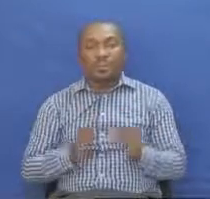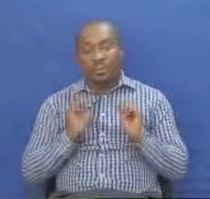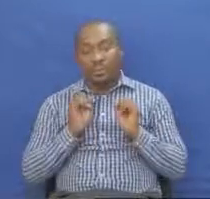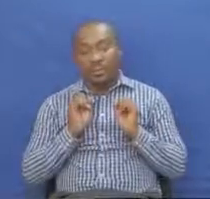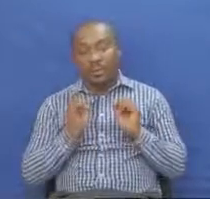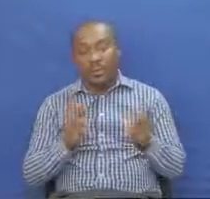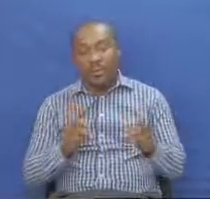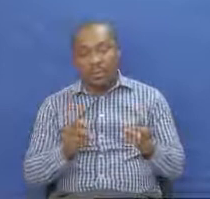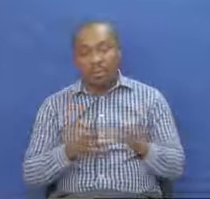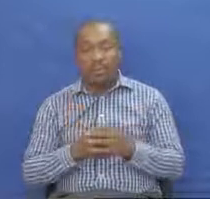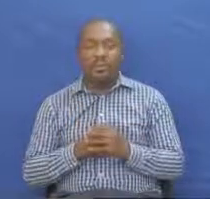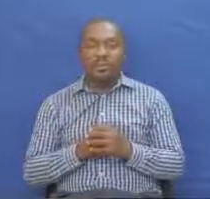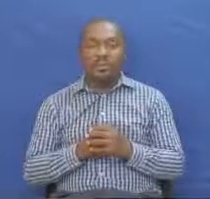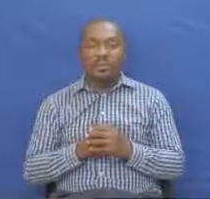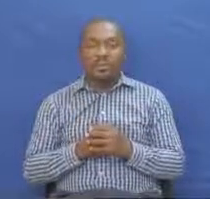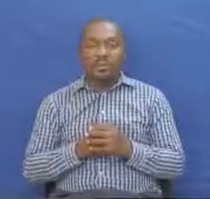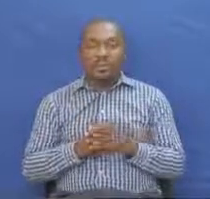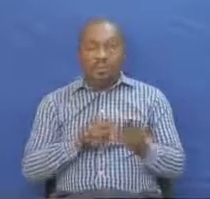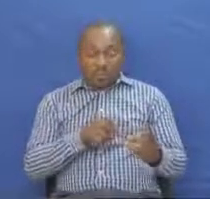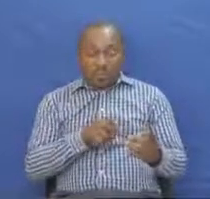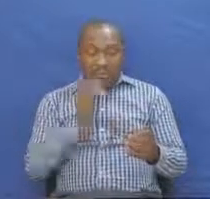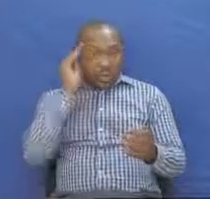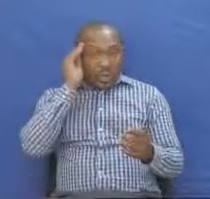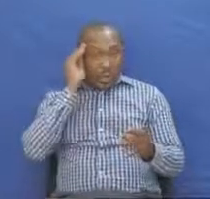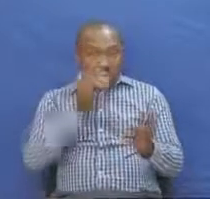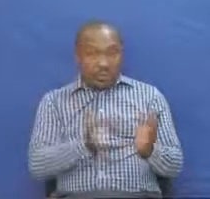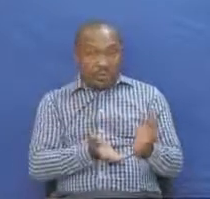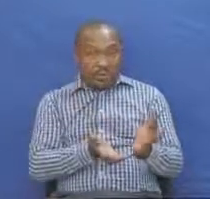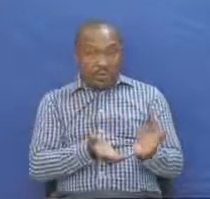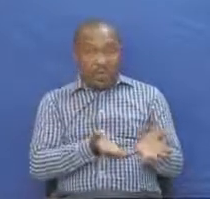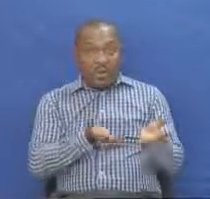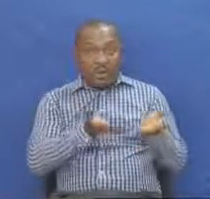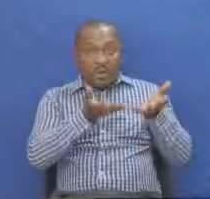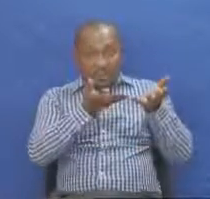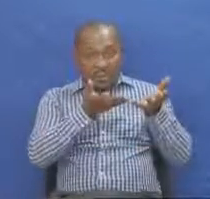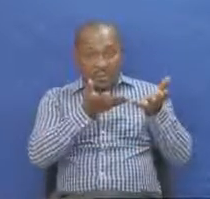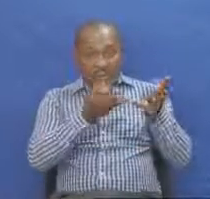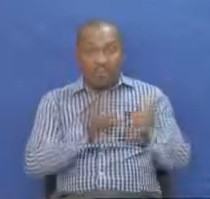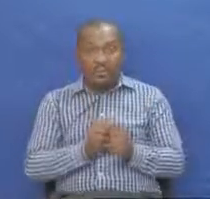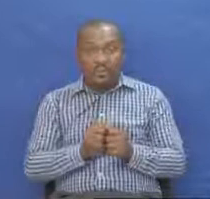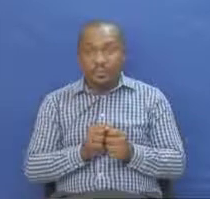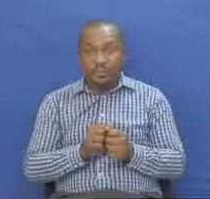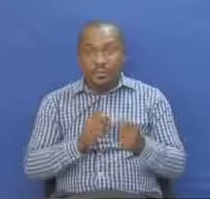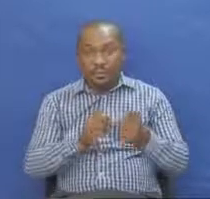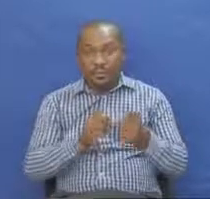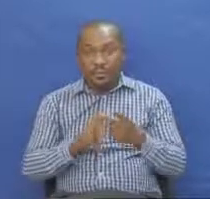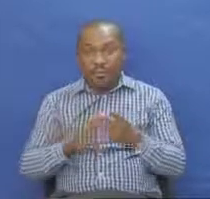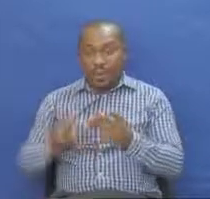and also from the concept of growth, we are now going to discuss